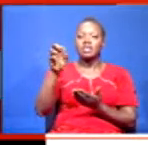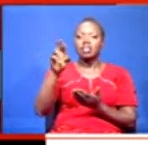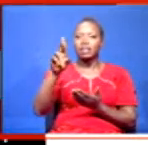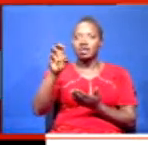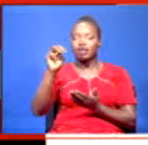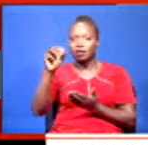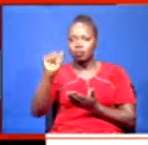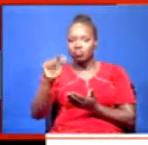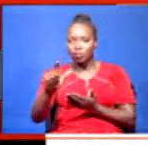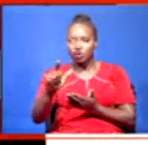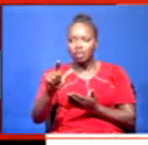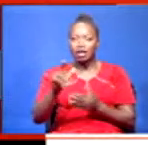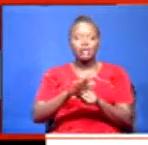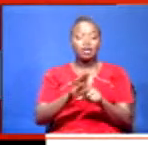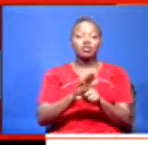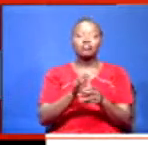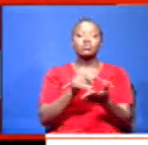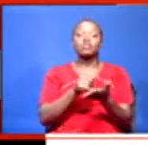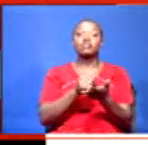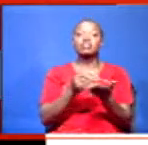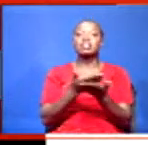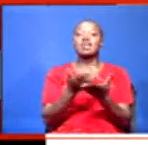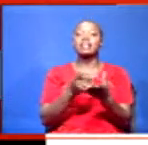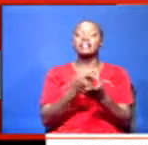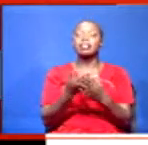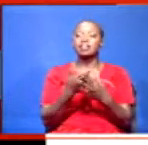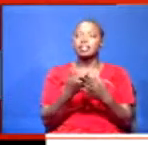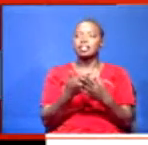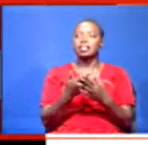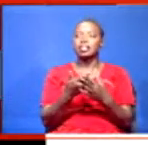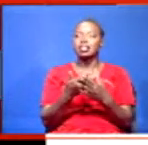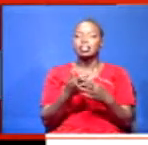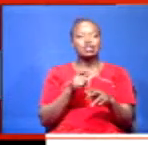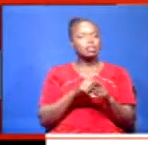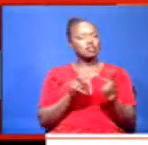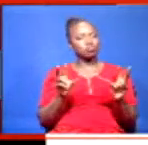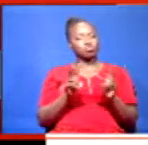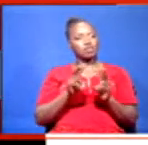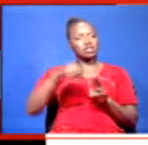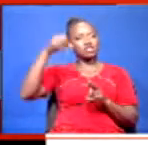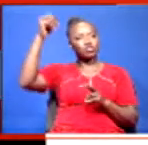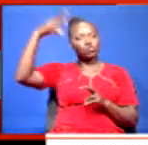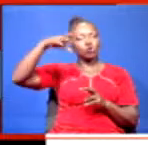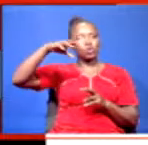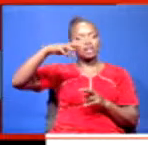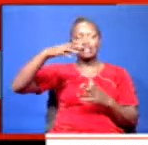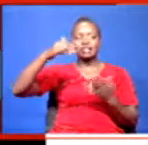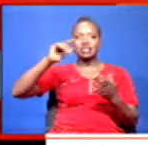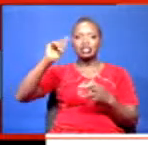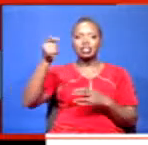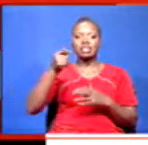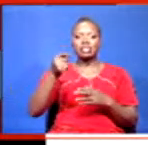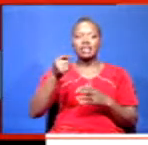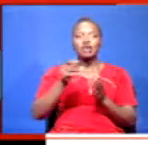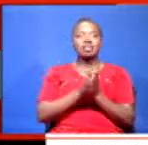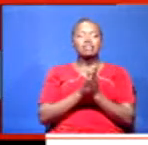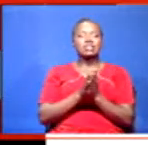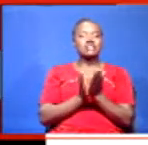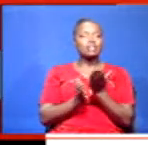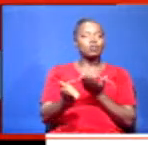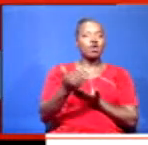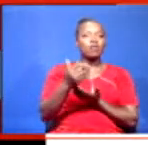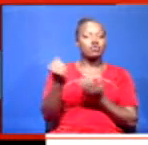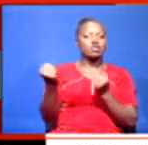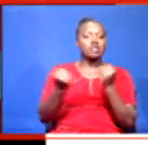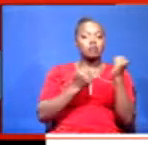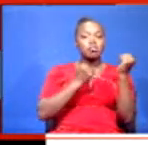a lot of it actually. And then when you look at solar energy in Kenya, we are yet to harness the power of solar energy. And